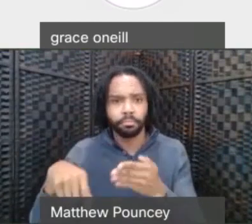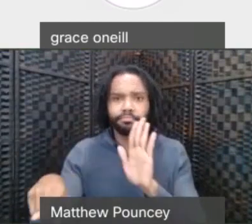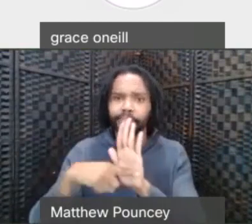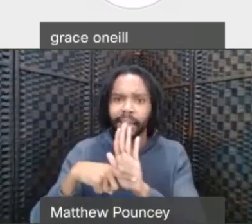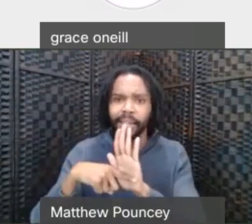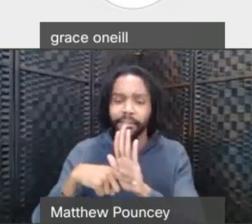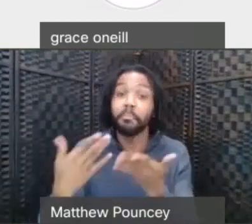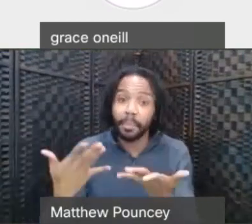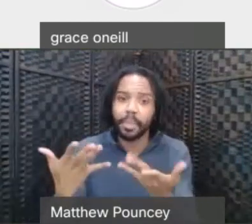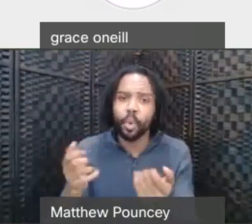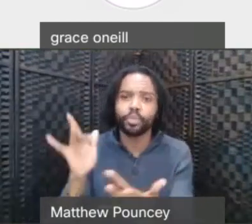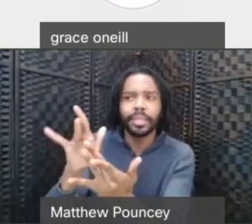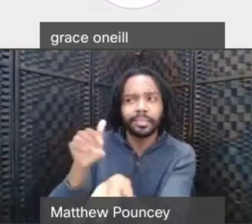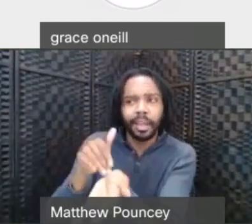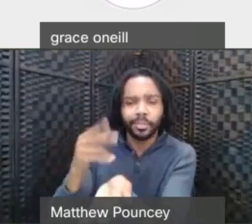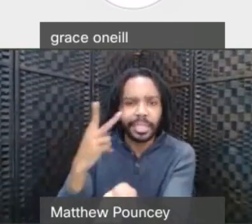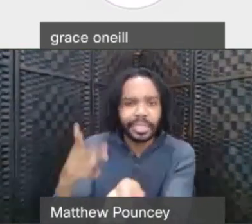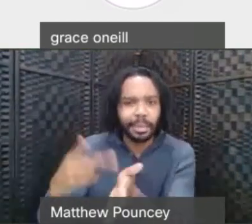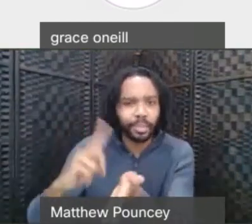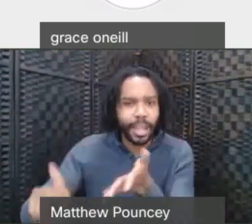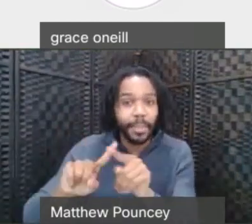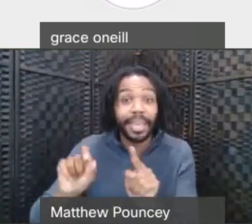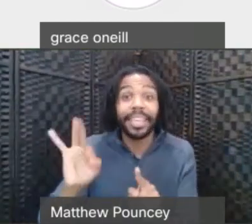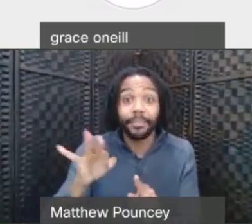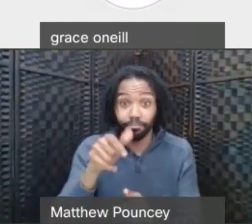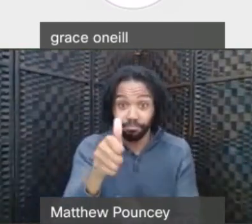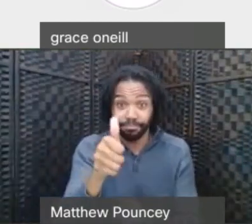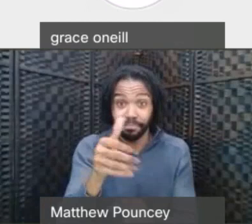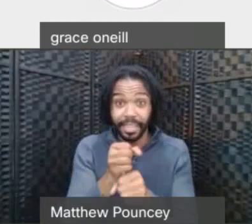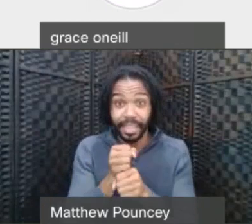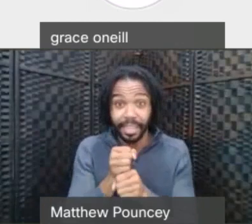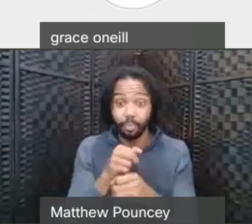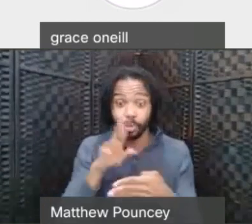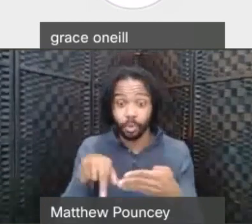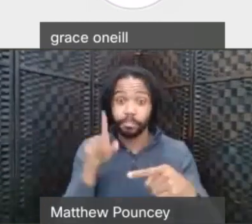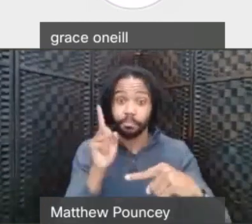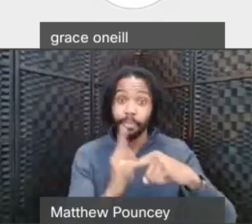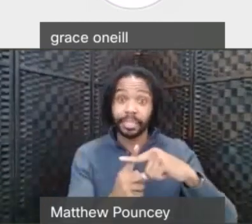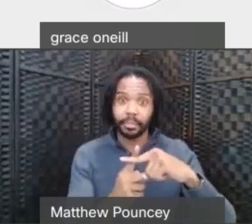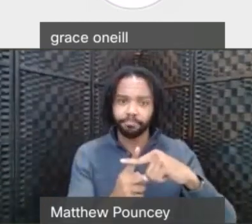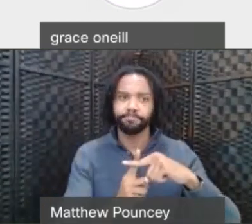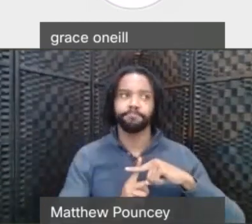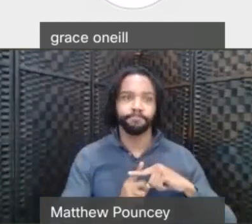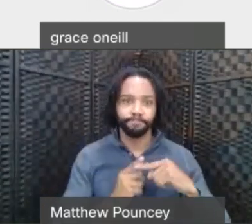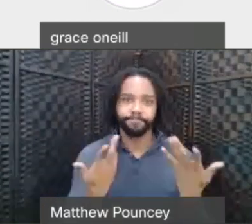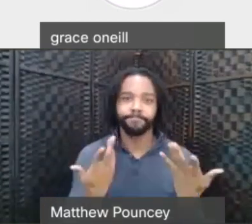the test is positive, it should be presumed positive, and appropriate action should be taken.